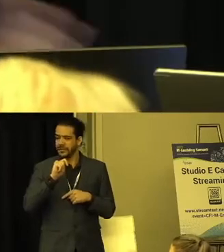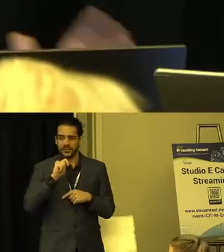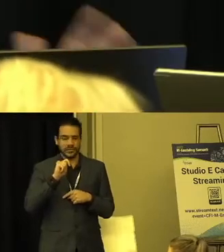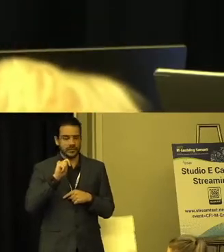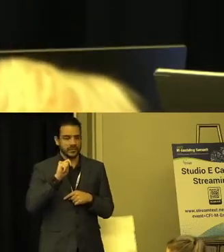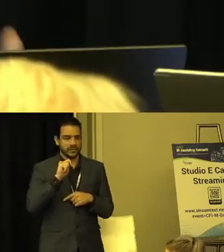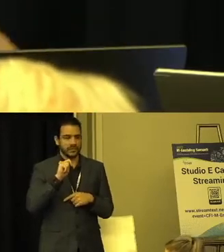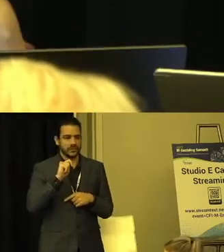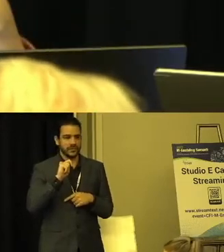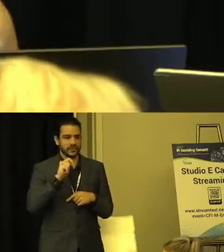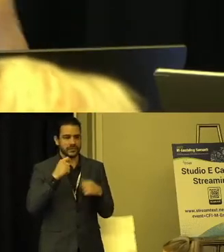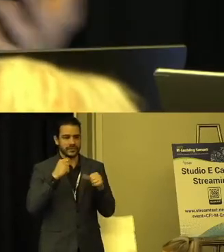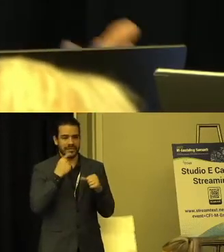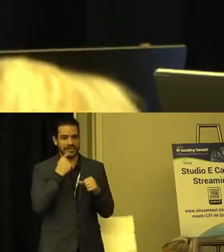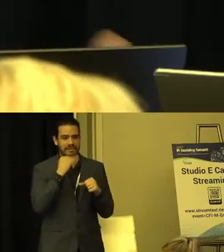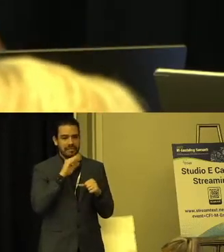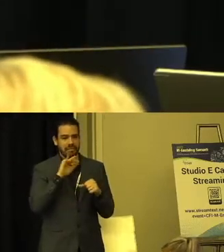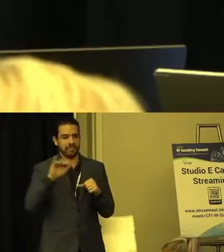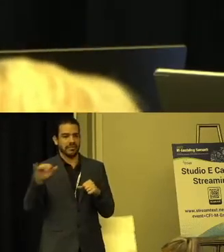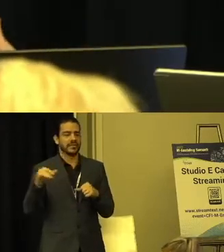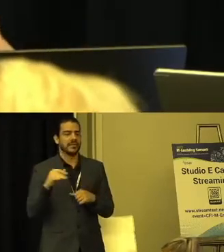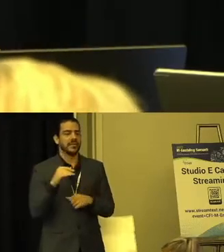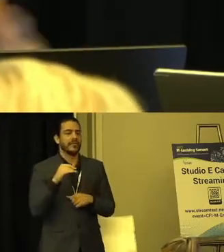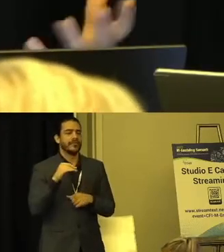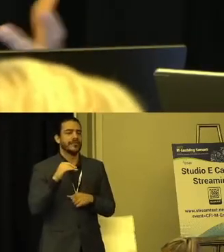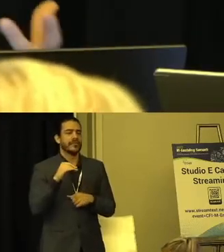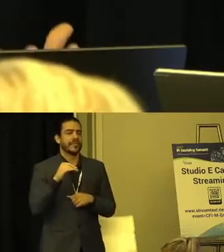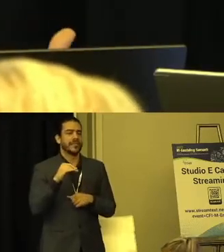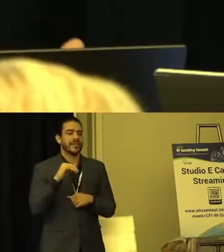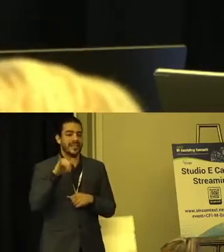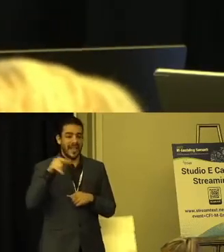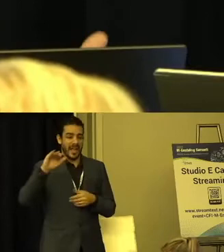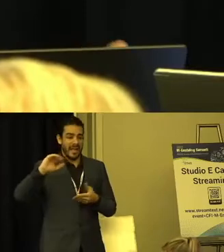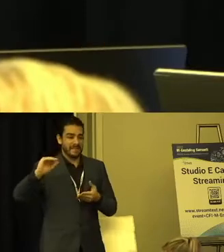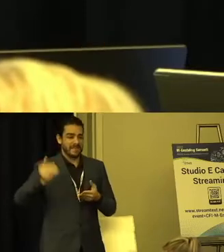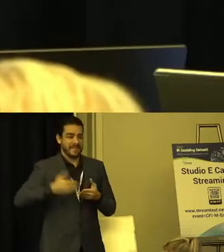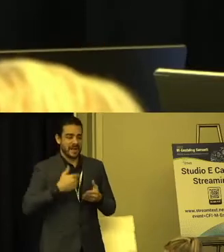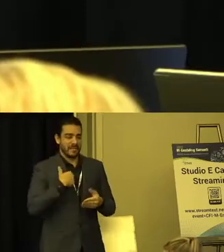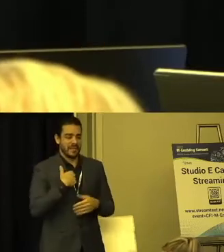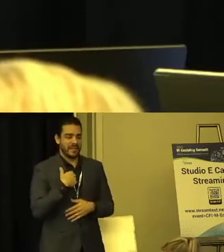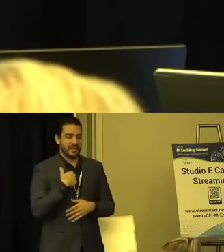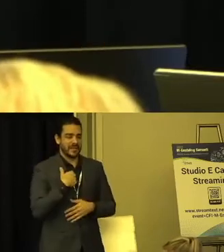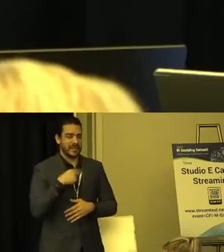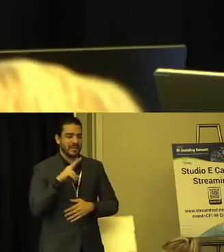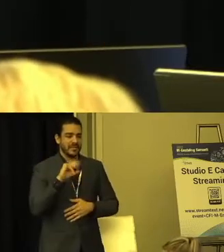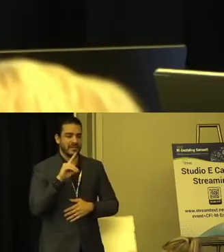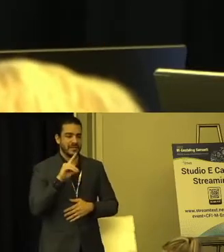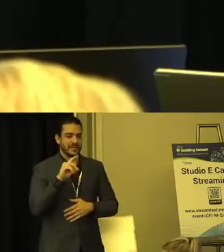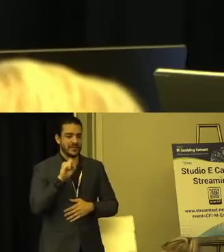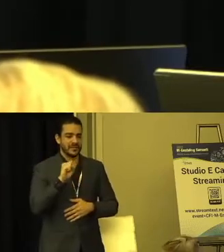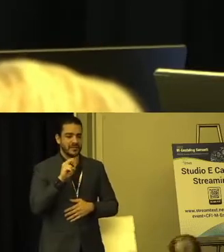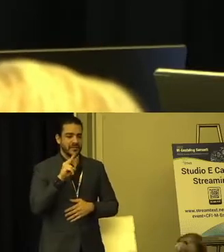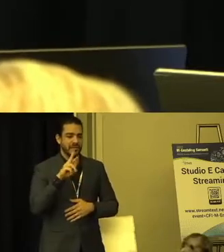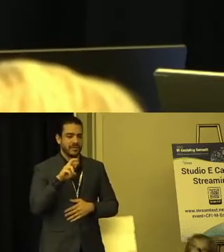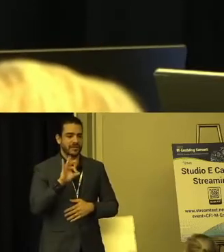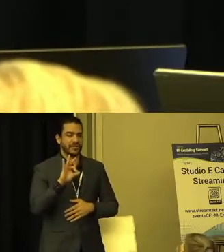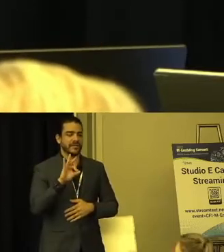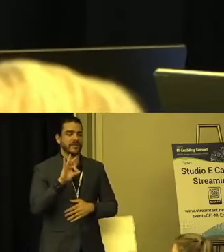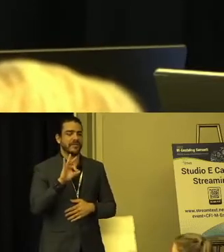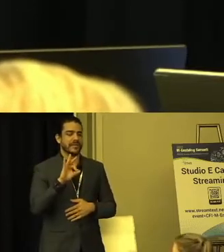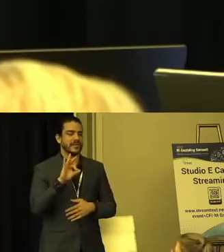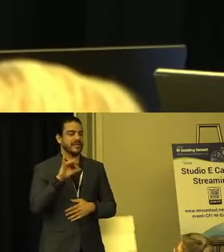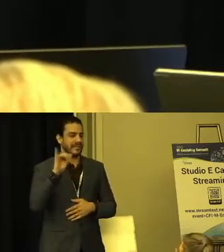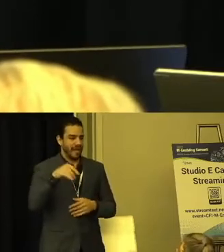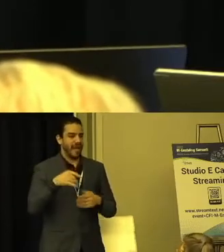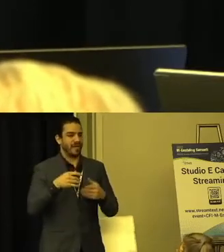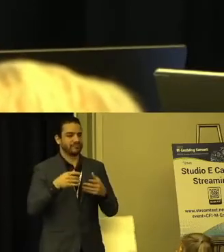Research, try saying that fast, invited me to an in-house talk with Vint Cerf, and it was a dialogue with both of us, and I was